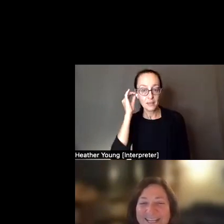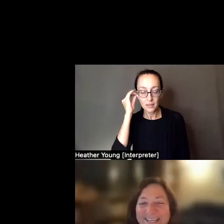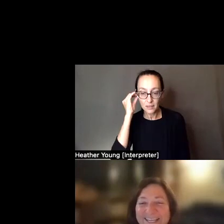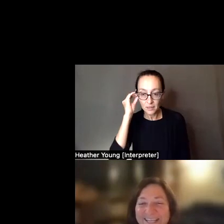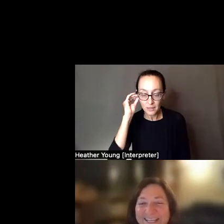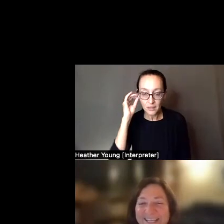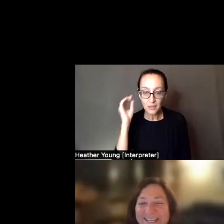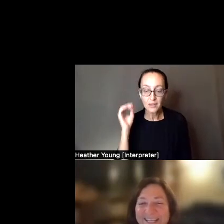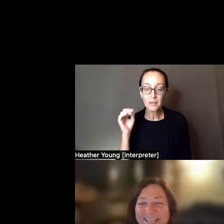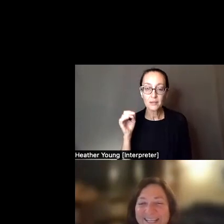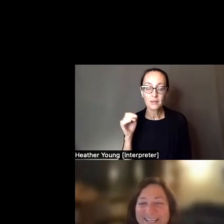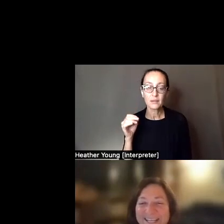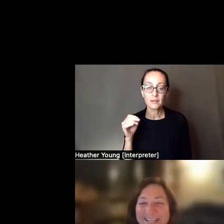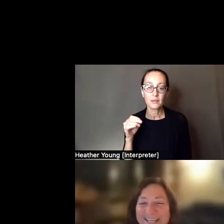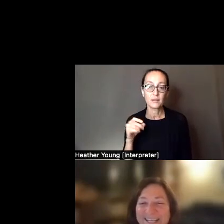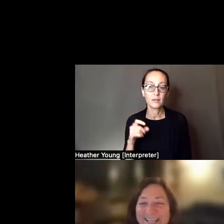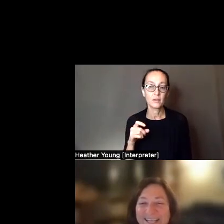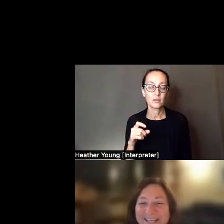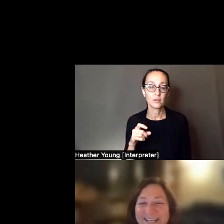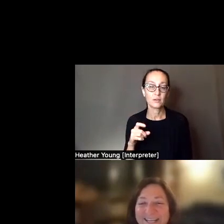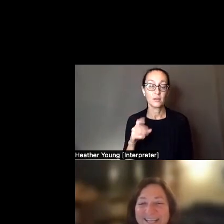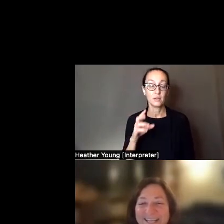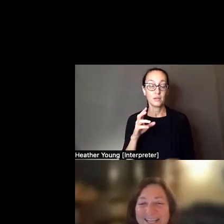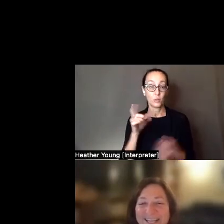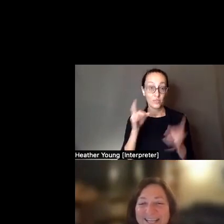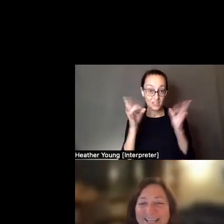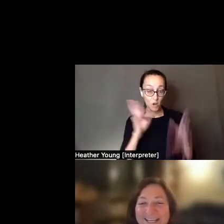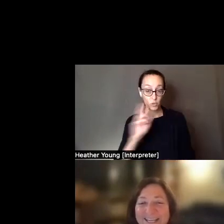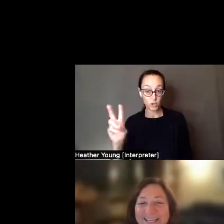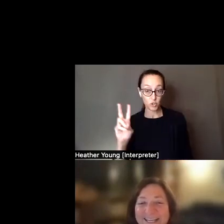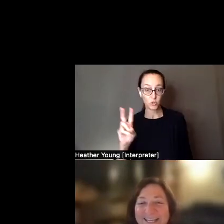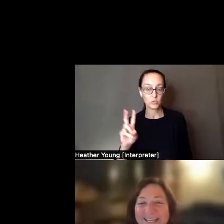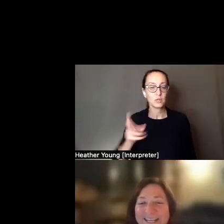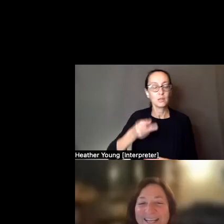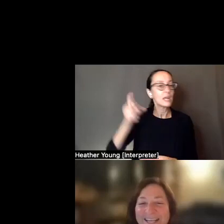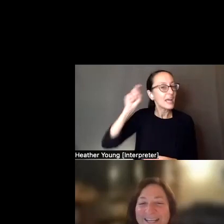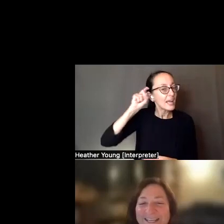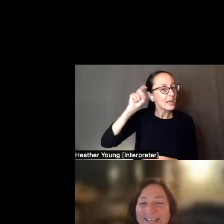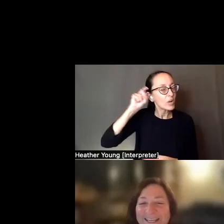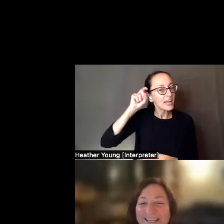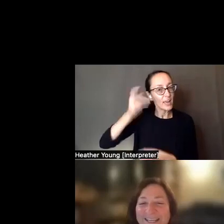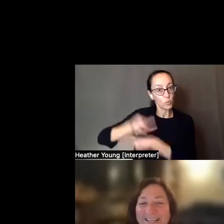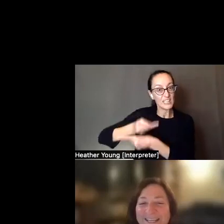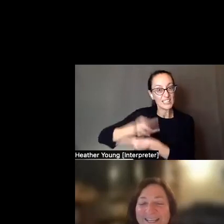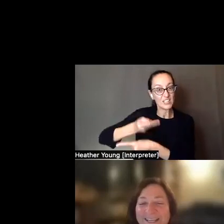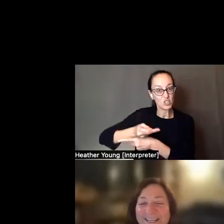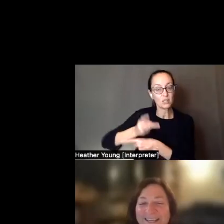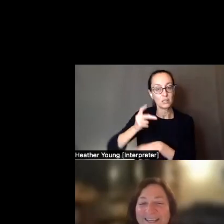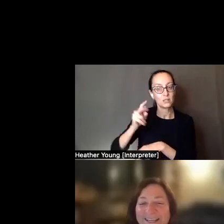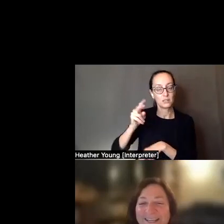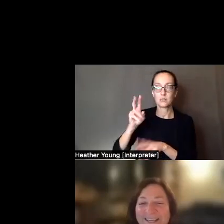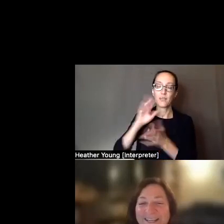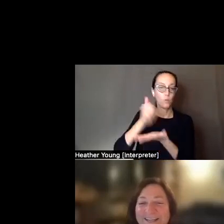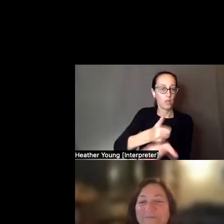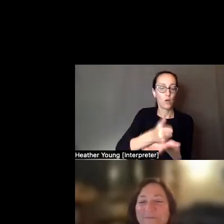they do come in handy with the terrible twos. And again, that was excellent advice to consult with your audiologist